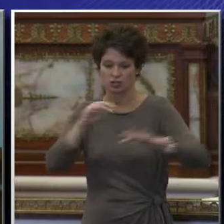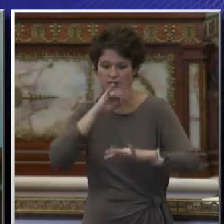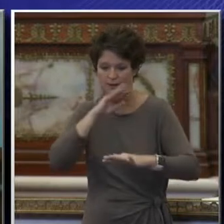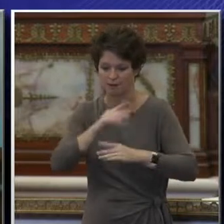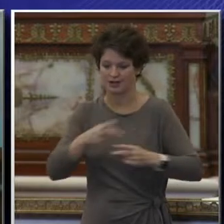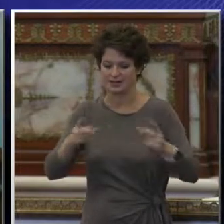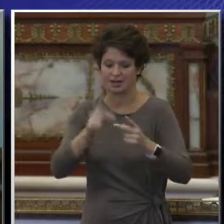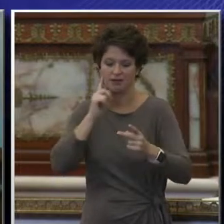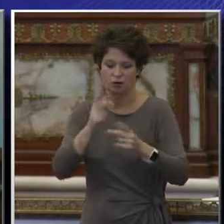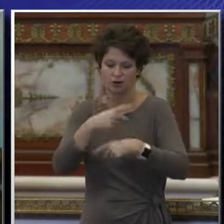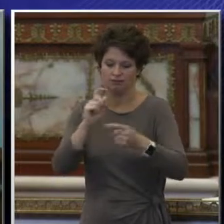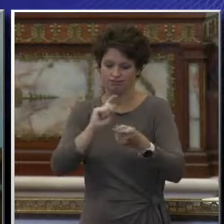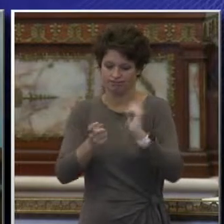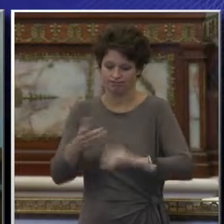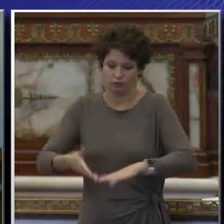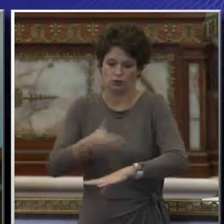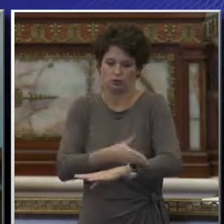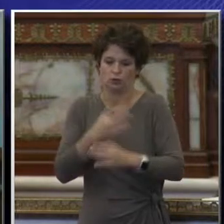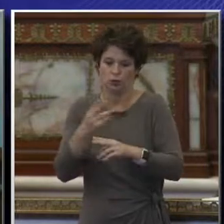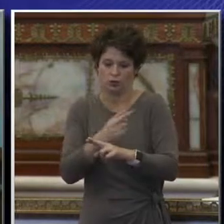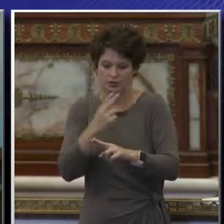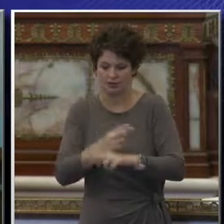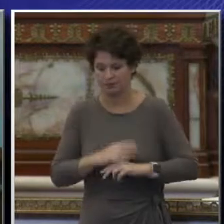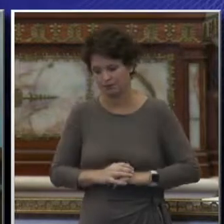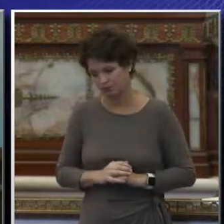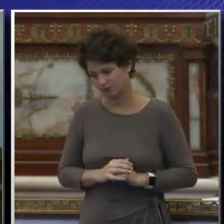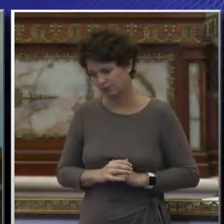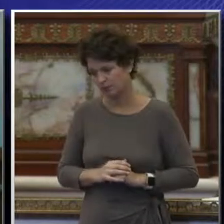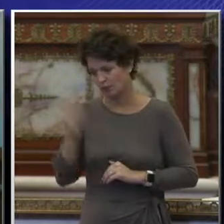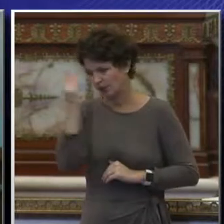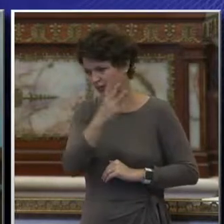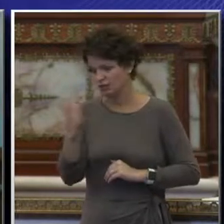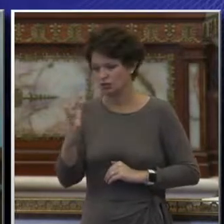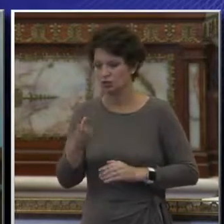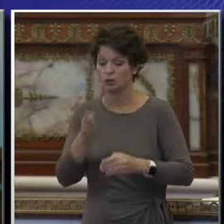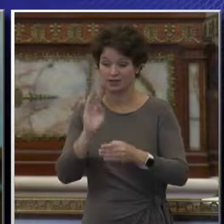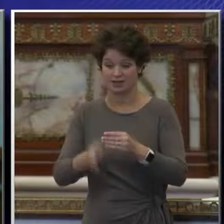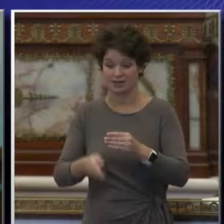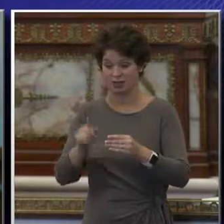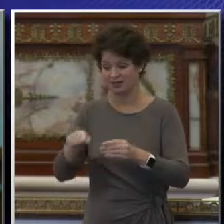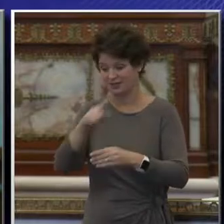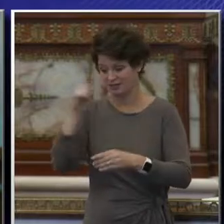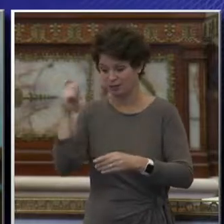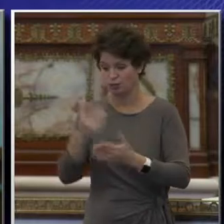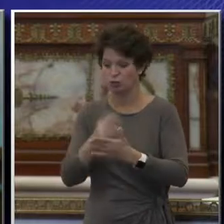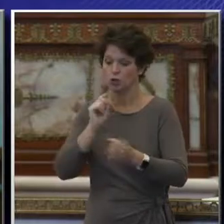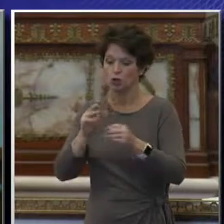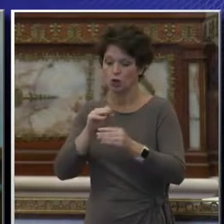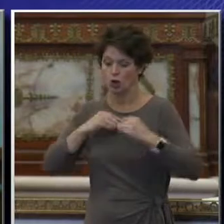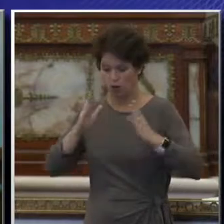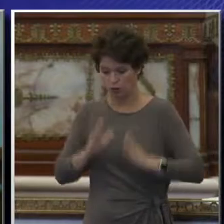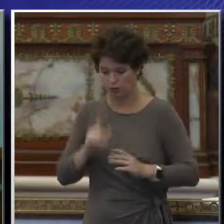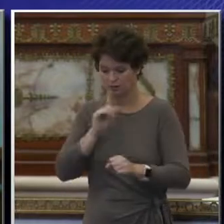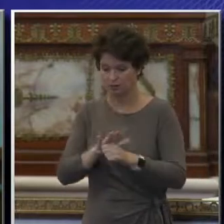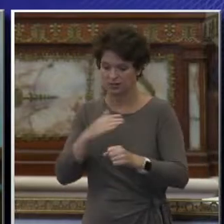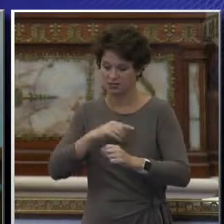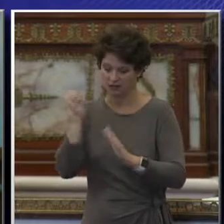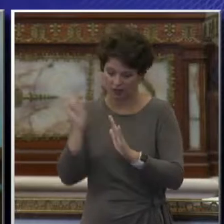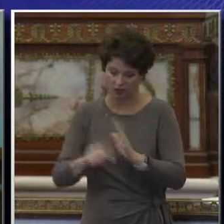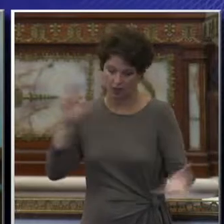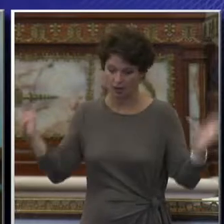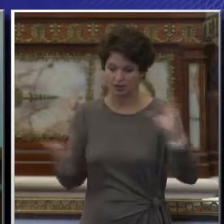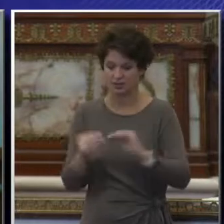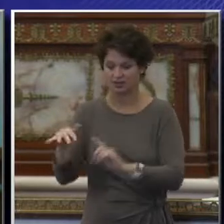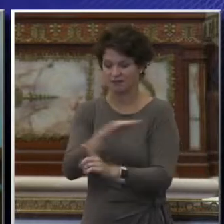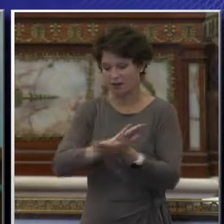for productive reuse. Once the sale is completed this summer, the new owner has committed to undertaking a comprehensive